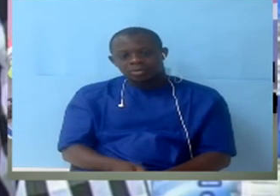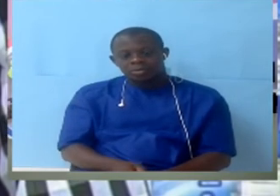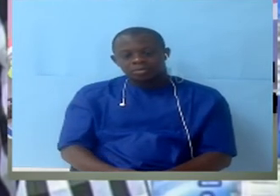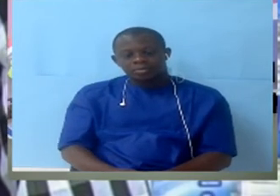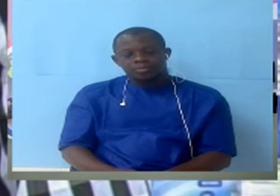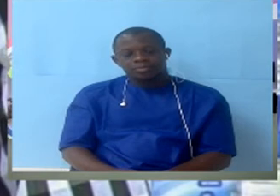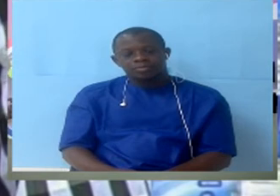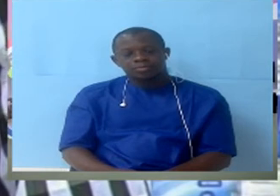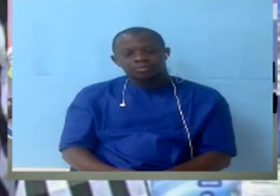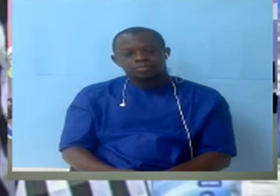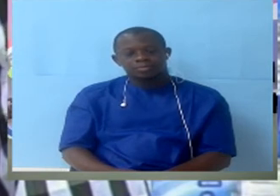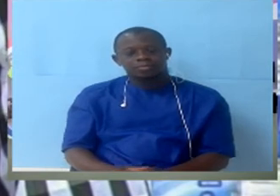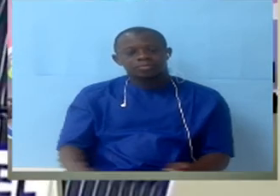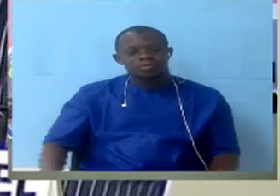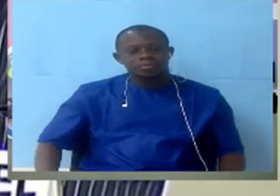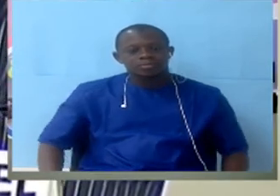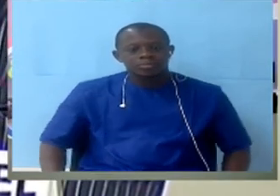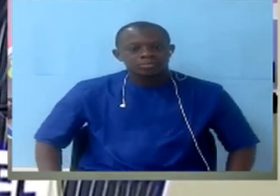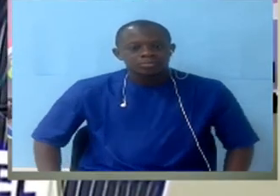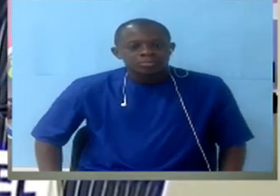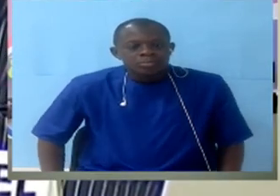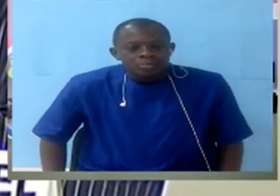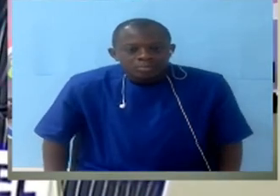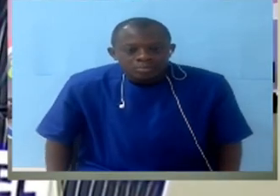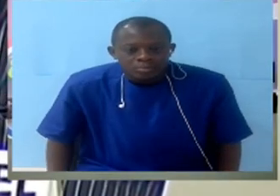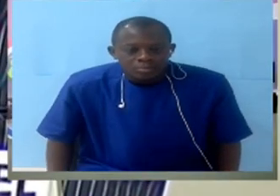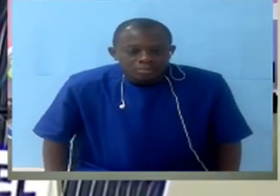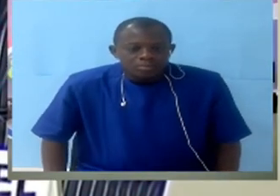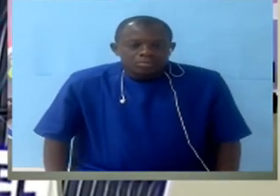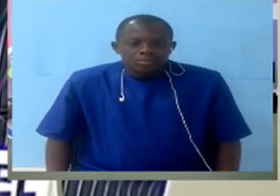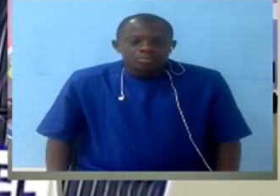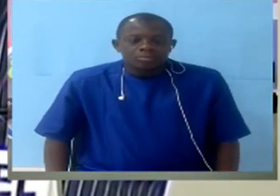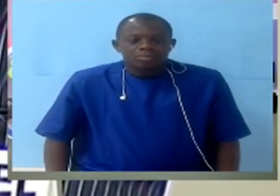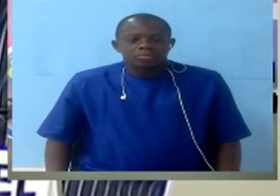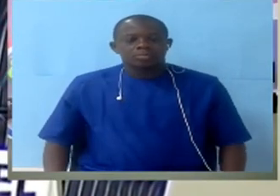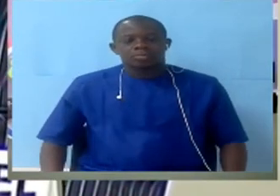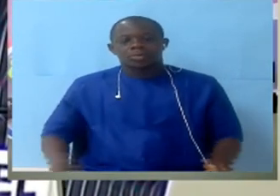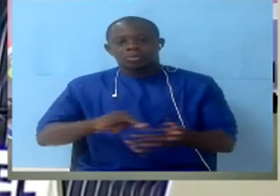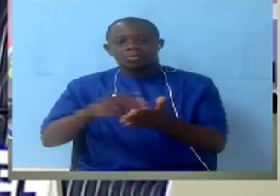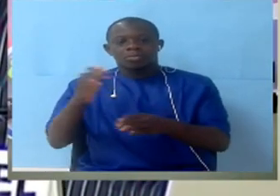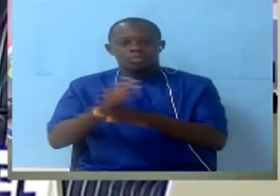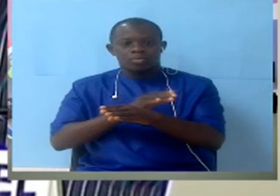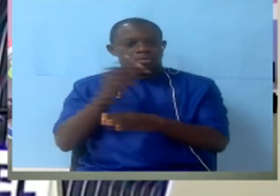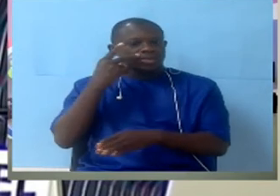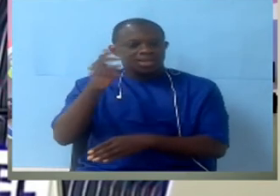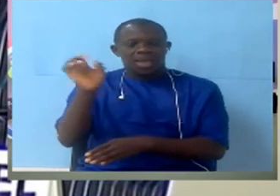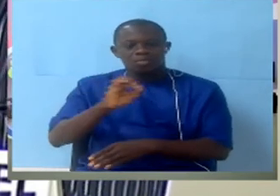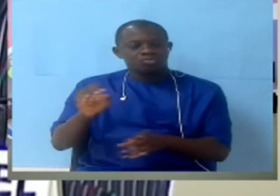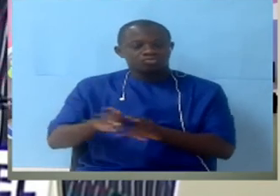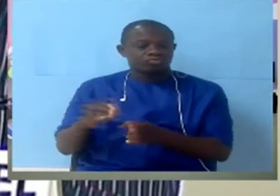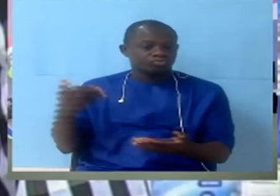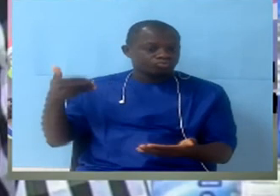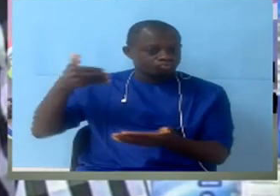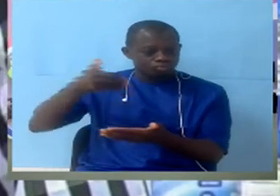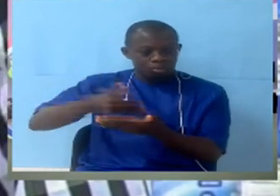seen that day. You haven't seen him since then until August. Monday, Maje for August. Karo. Maje